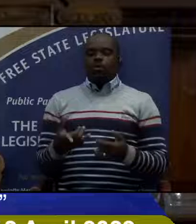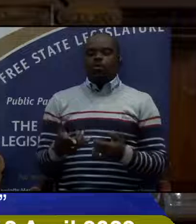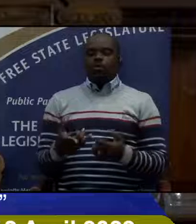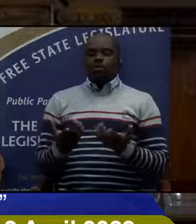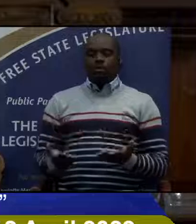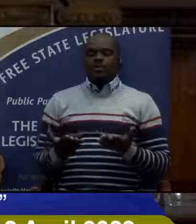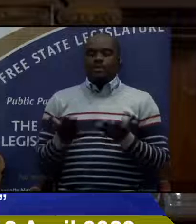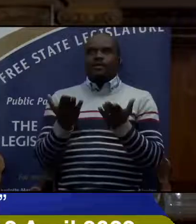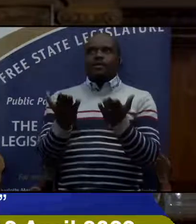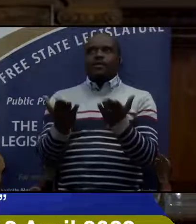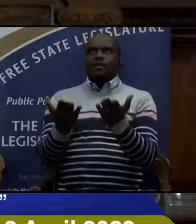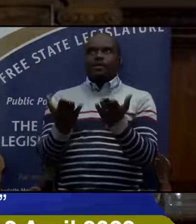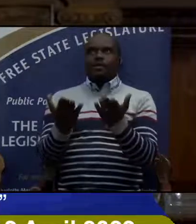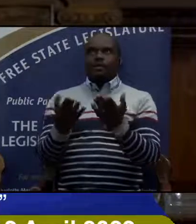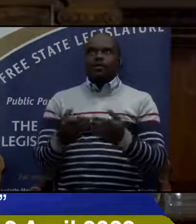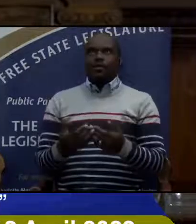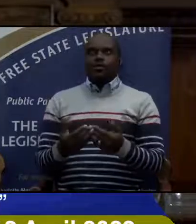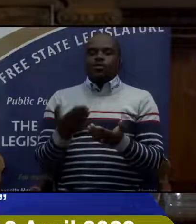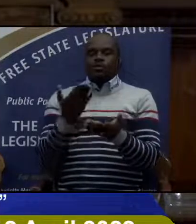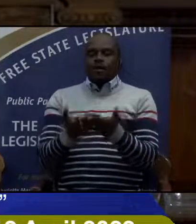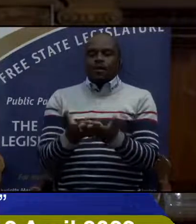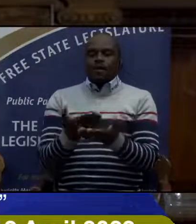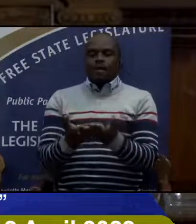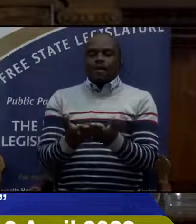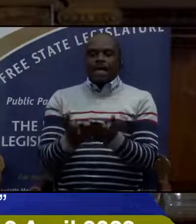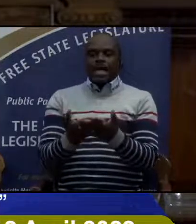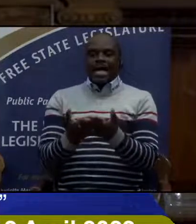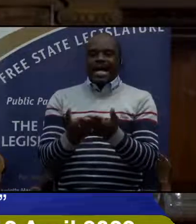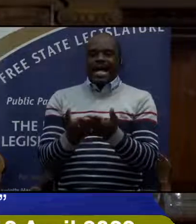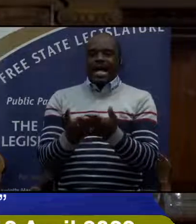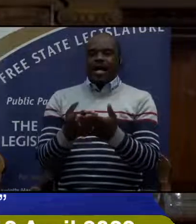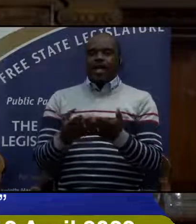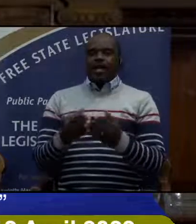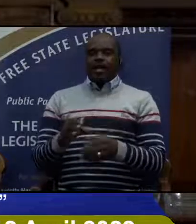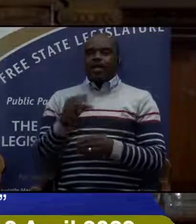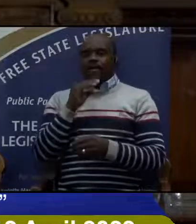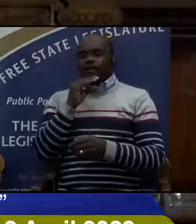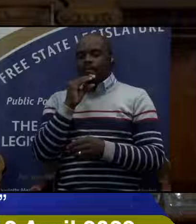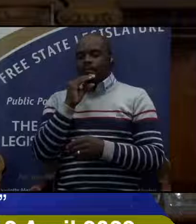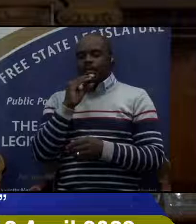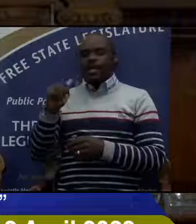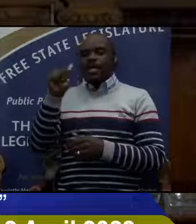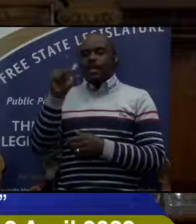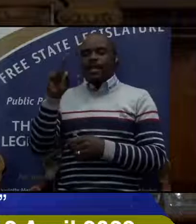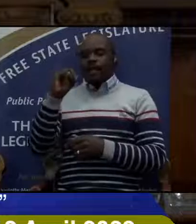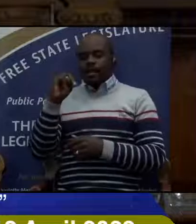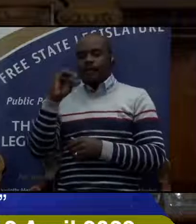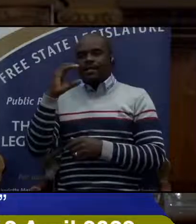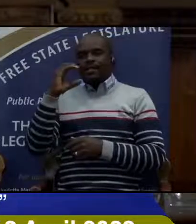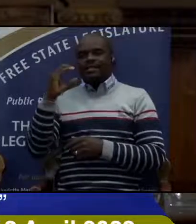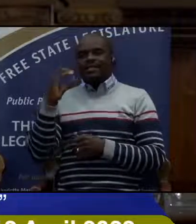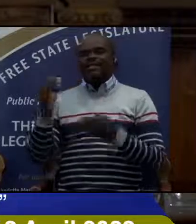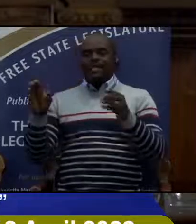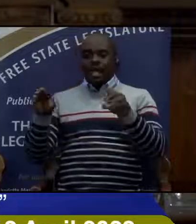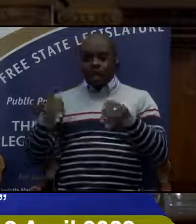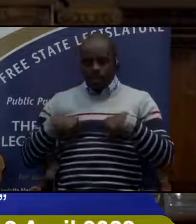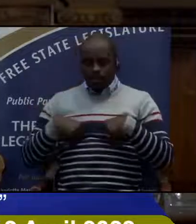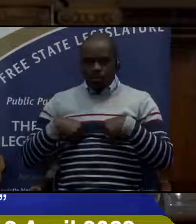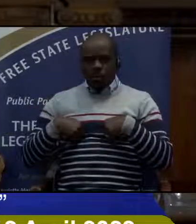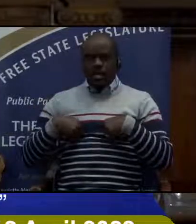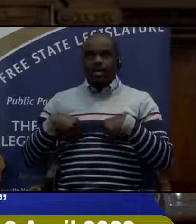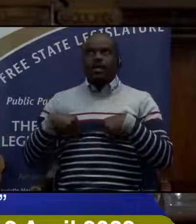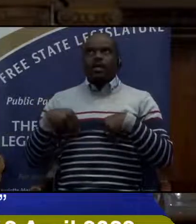Centralising is actually the ANC's way of admitting their failure on one level